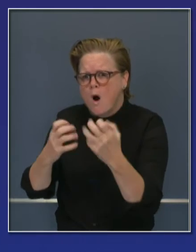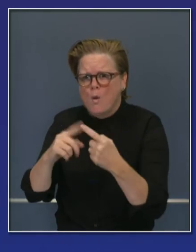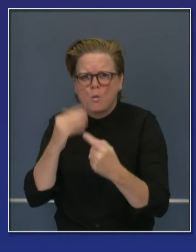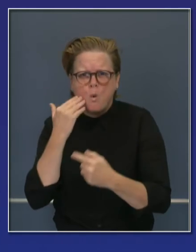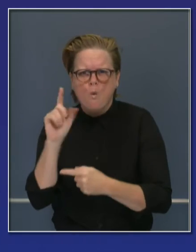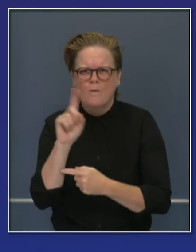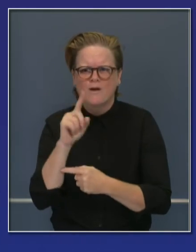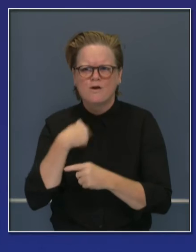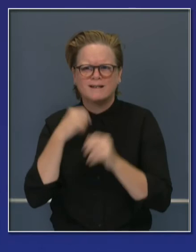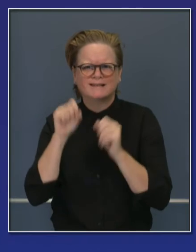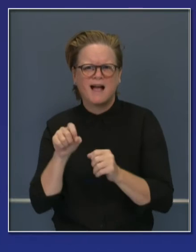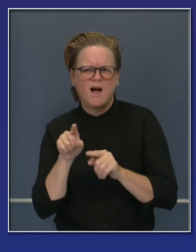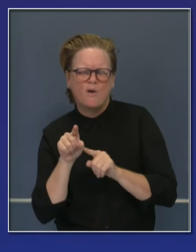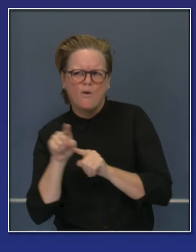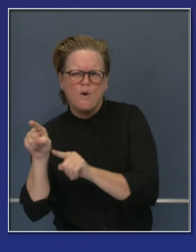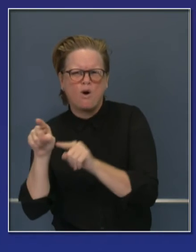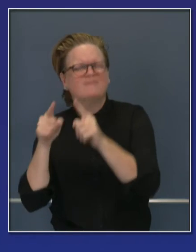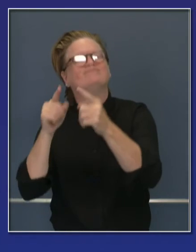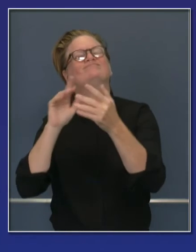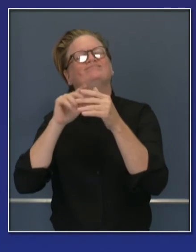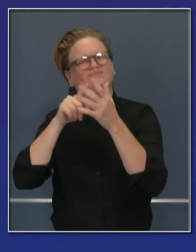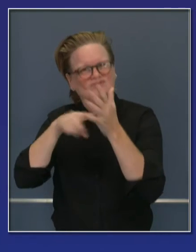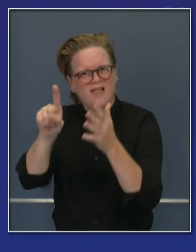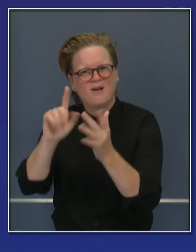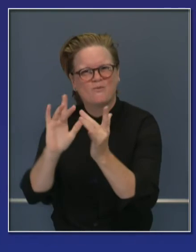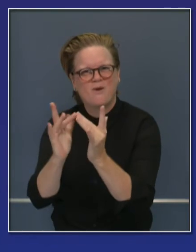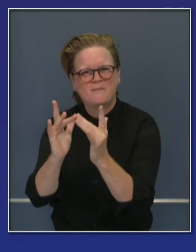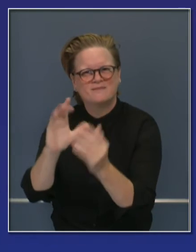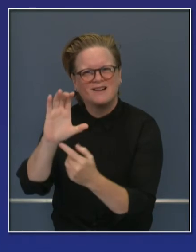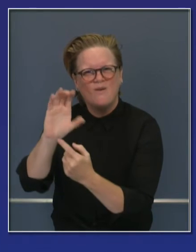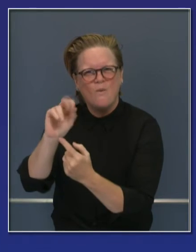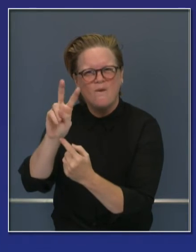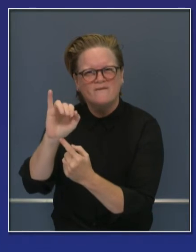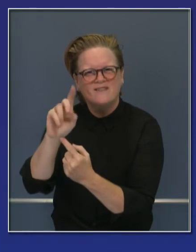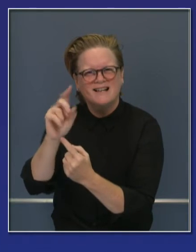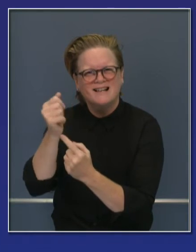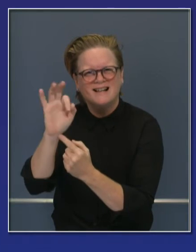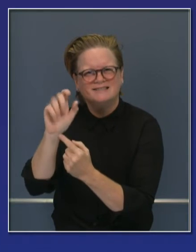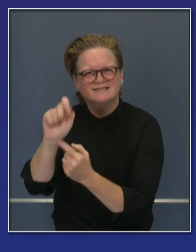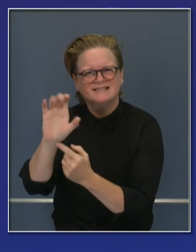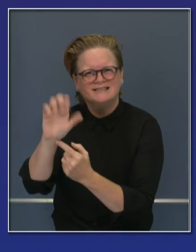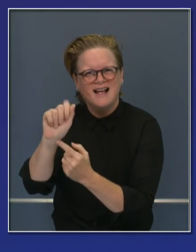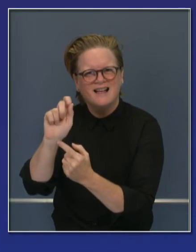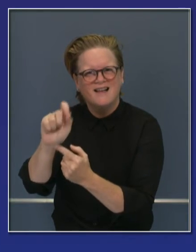go to the COVID-19.ca.gov website,